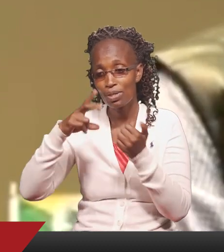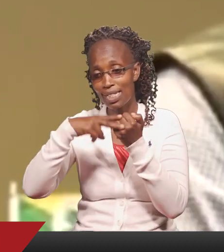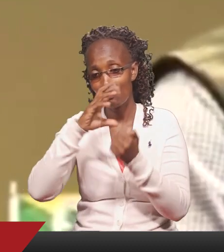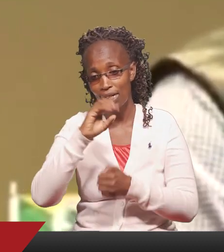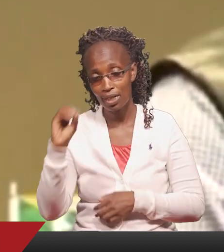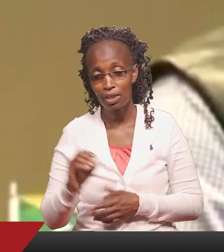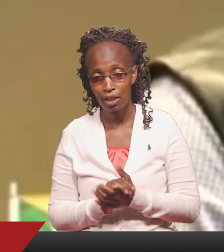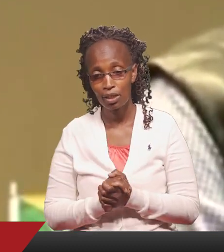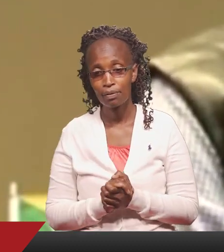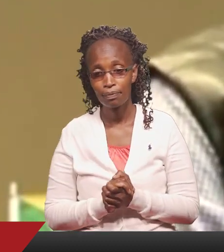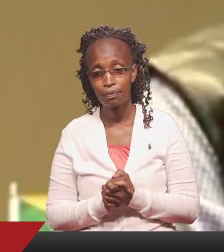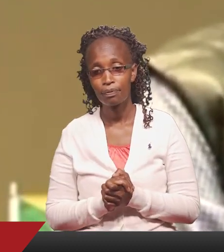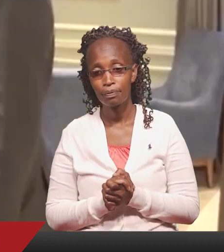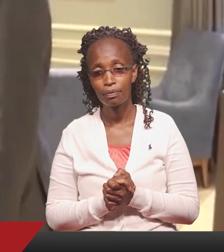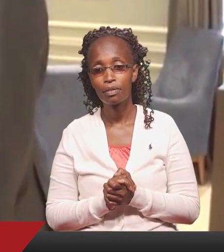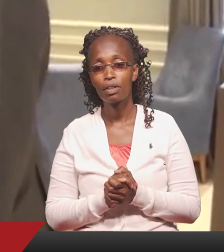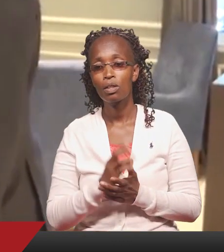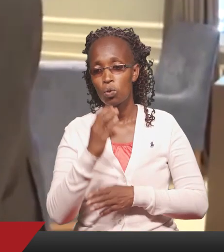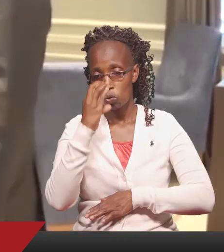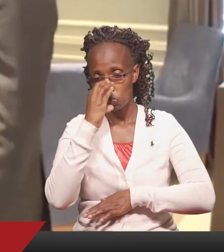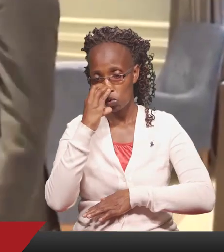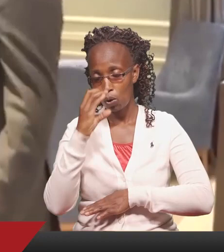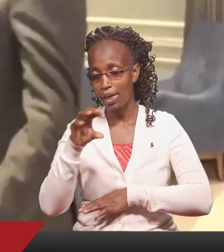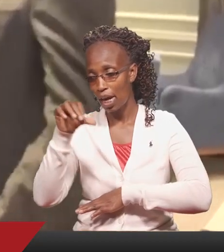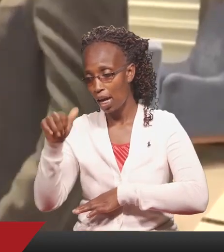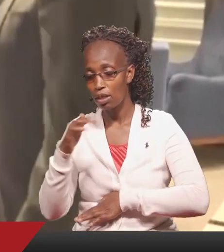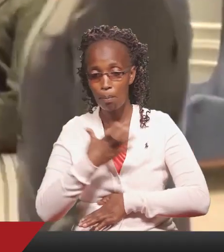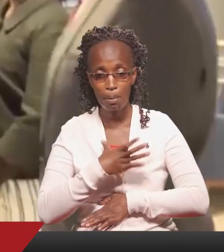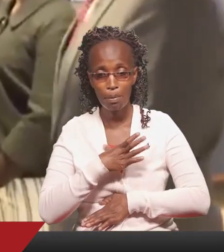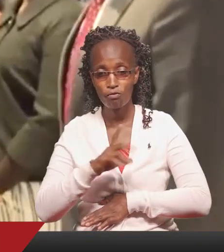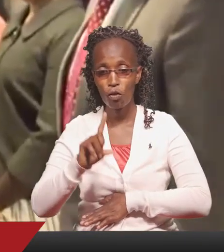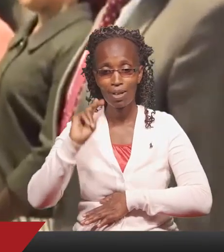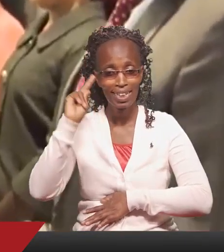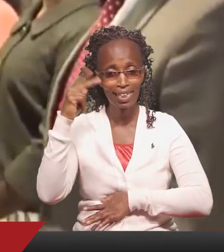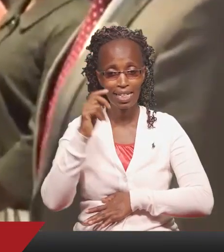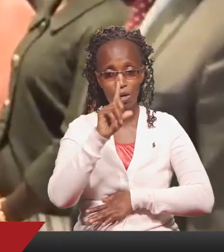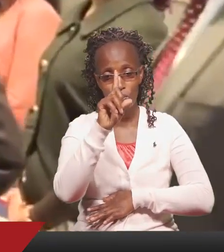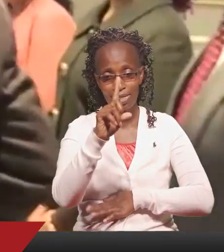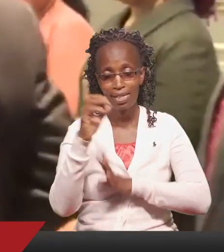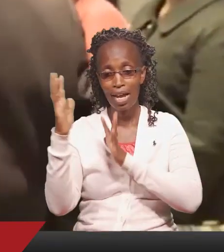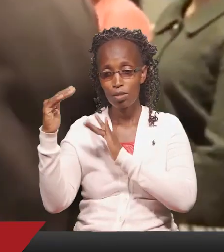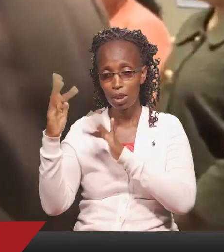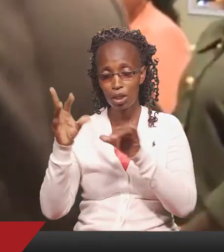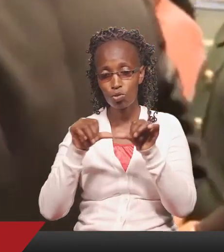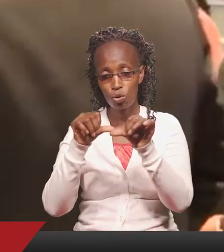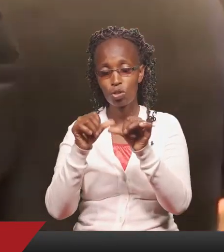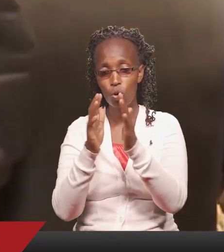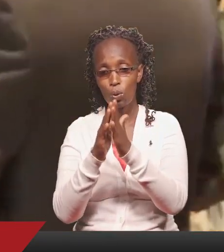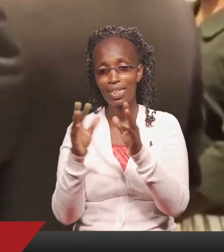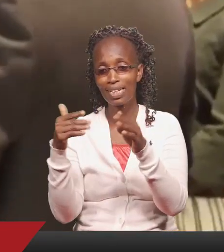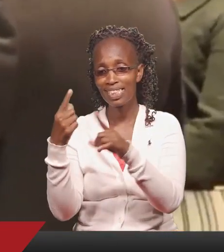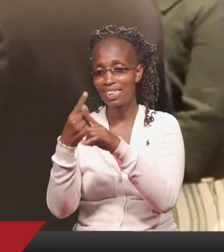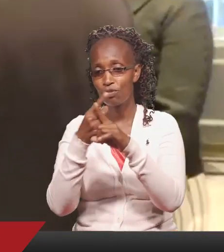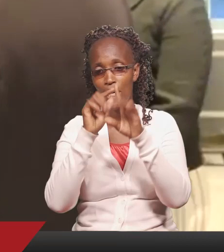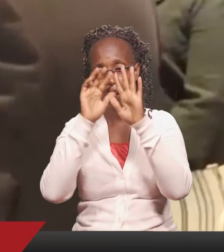paying 1,700. Ruto na wandani wake wa Kenya Kwanza wanatarajiwa kuendeleza misururu